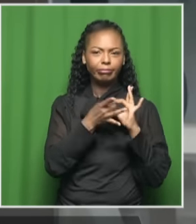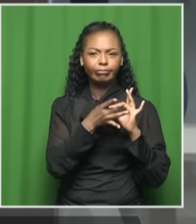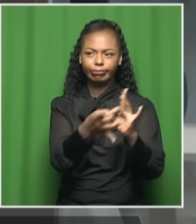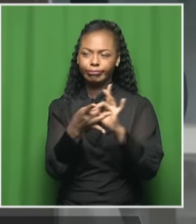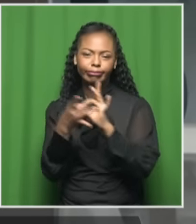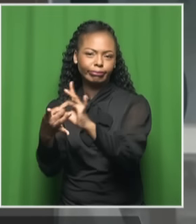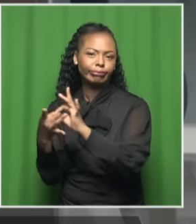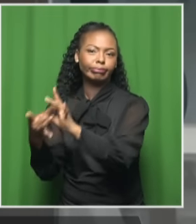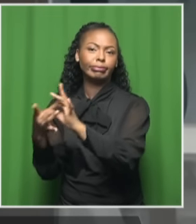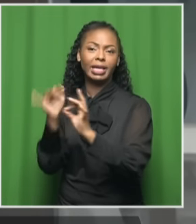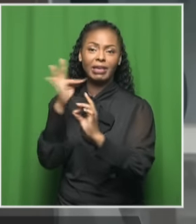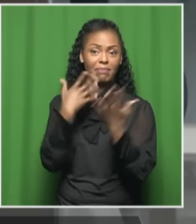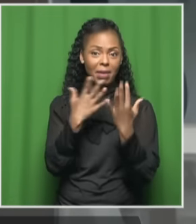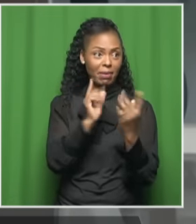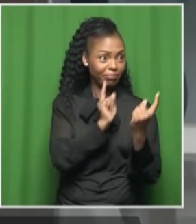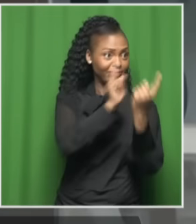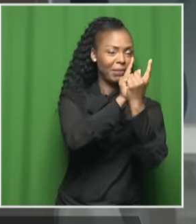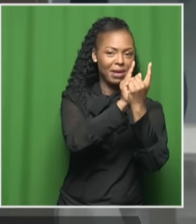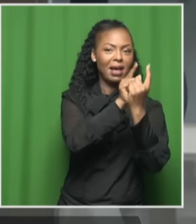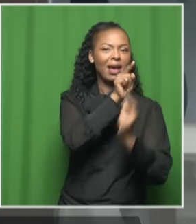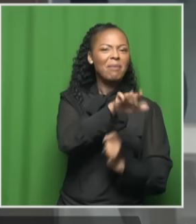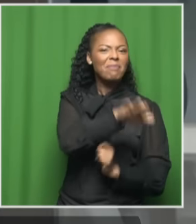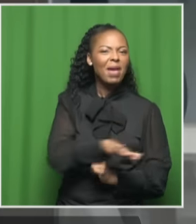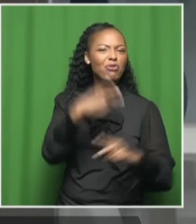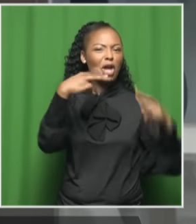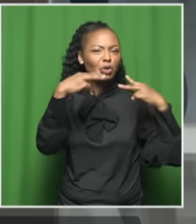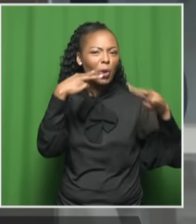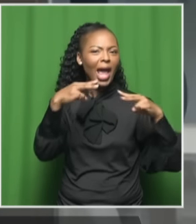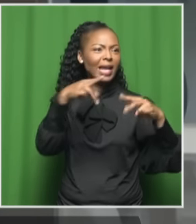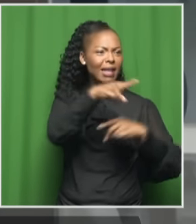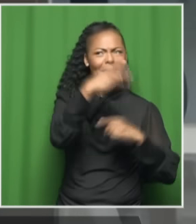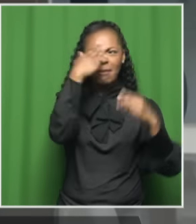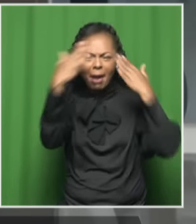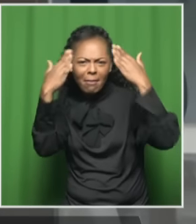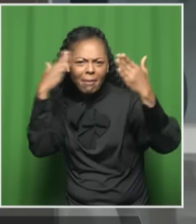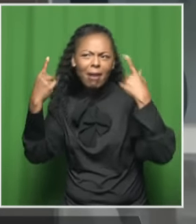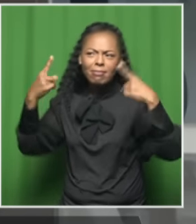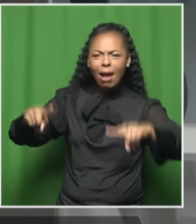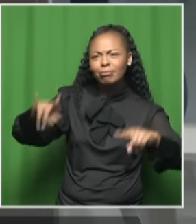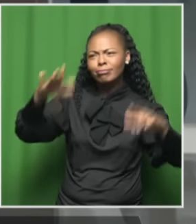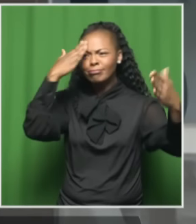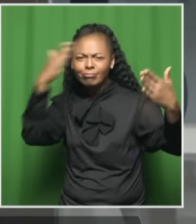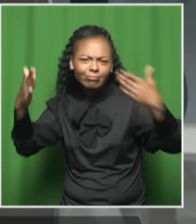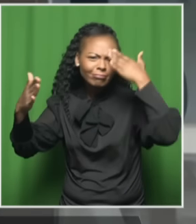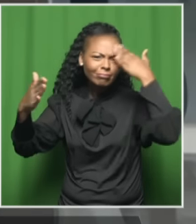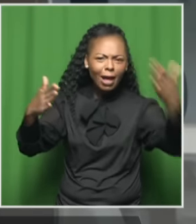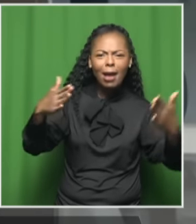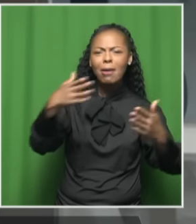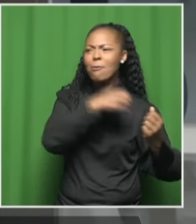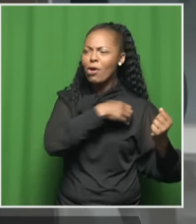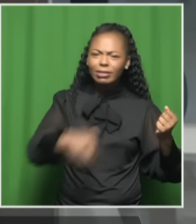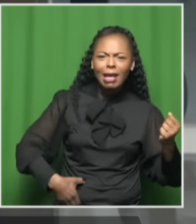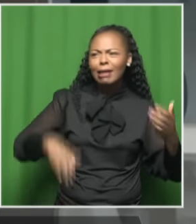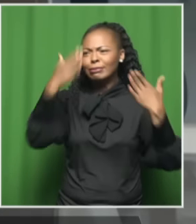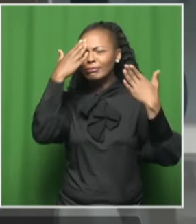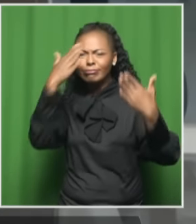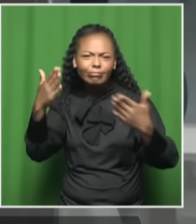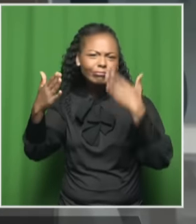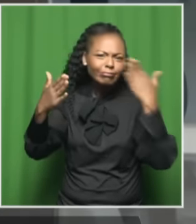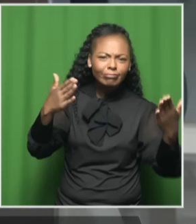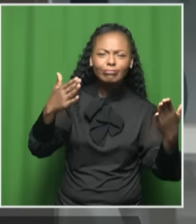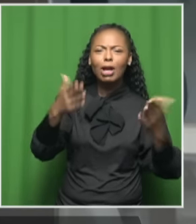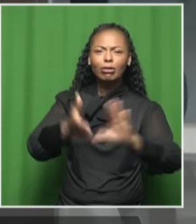Ray in a restaurant, he would greet the waiters, the waitresses, the manager, the president, the minister. He would take a moment to